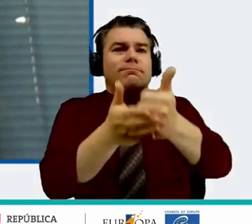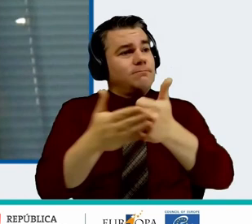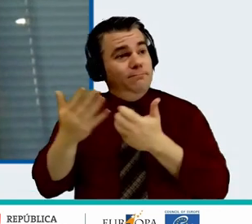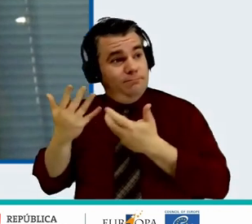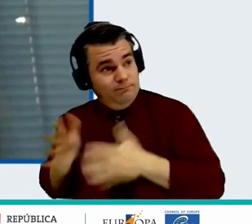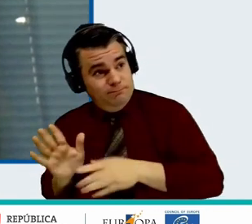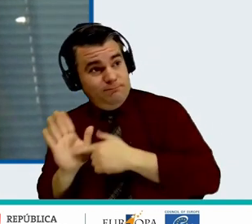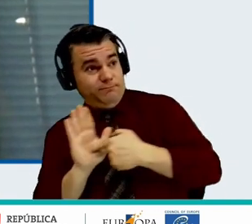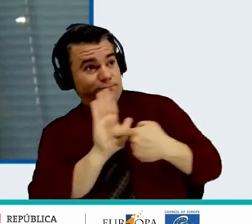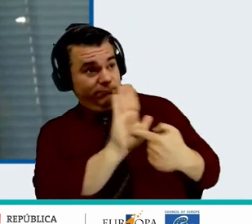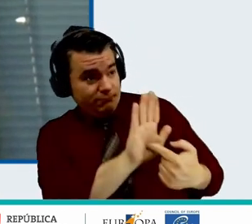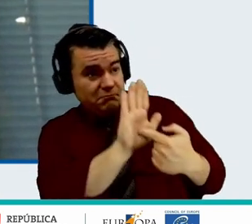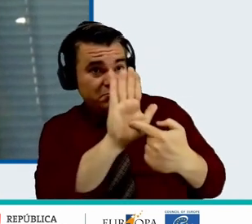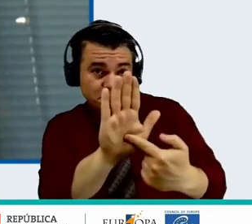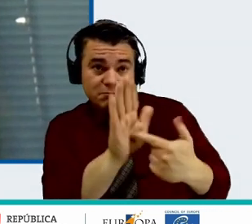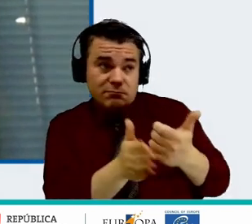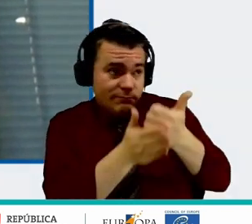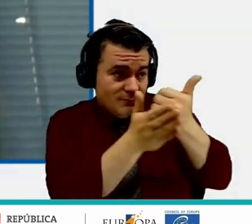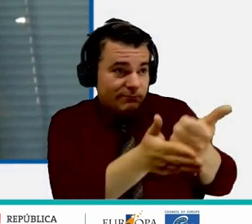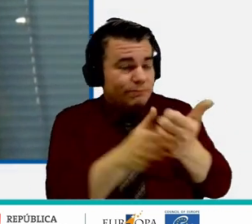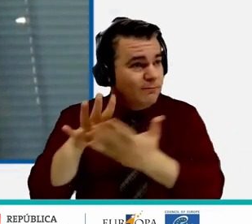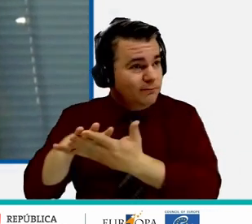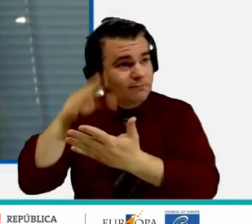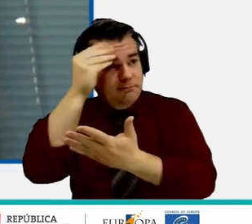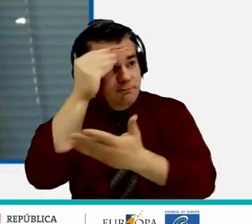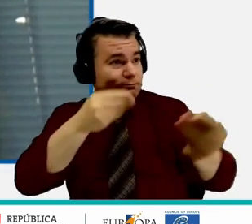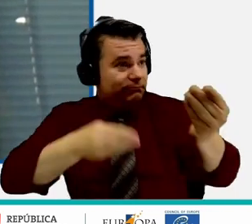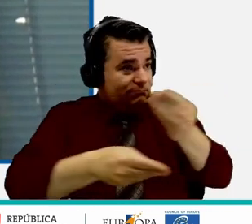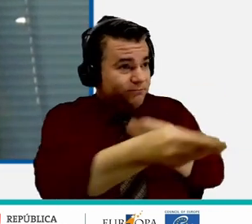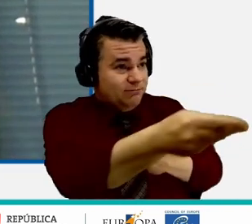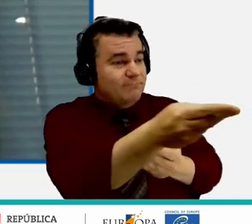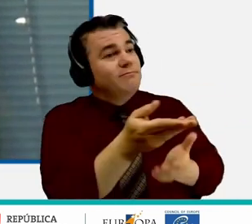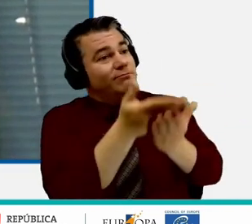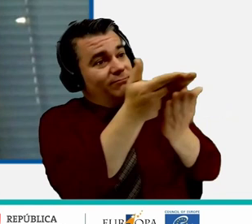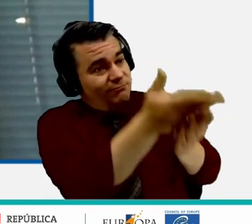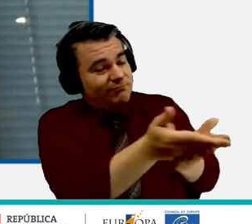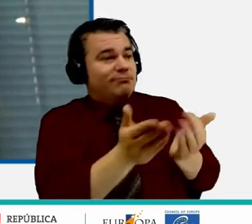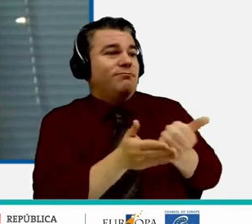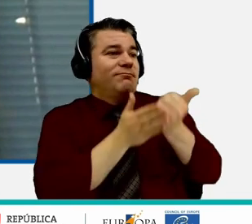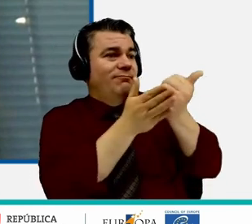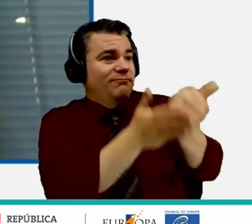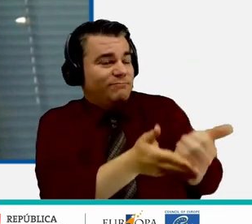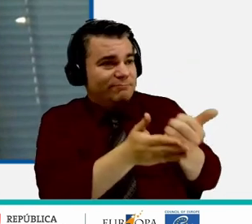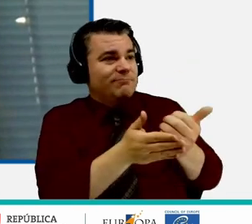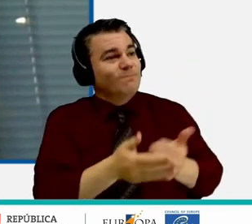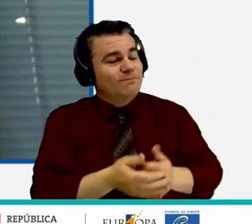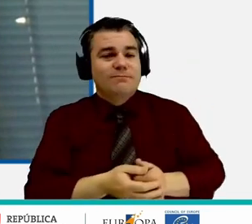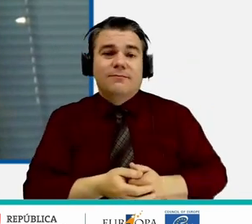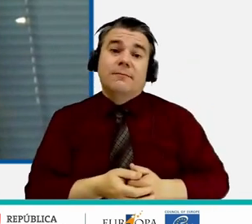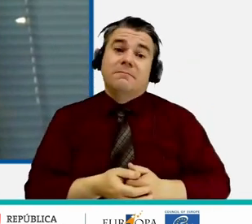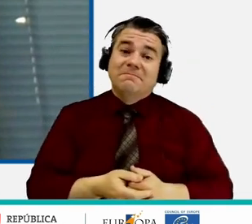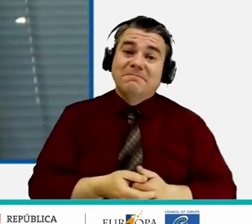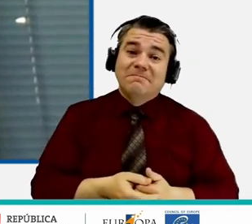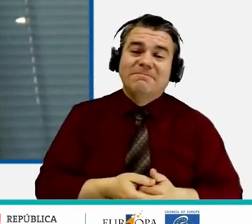all what we've been able to learn through these years in the ways that it can be more useful for them. And this can